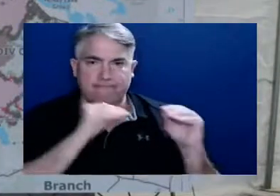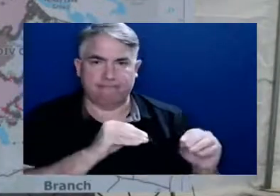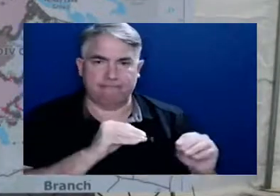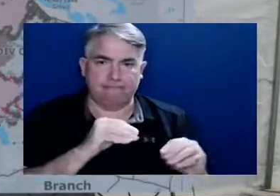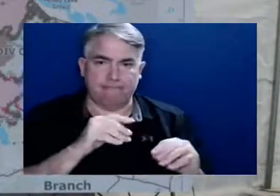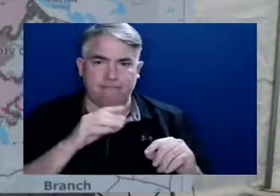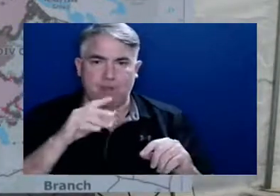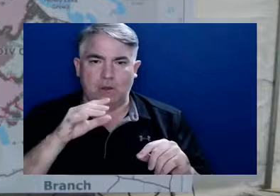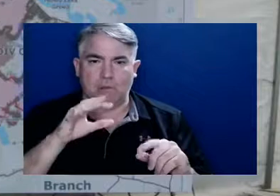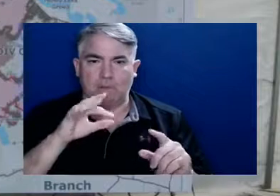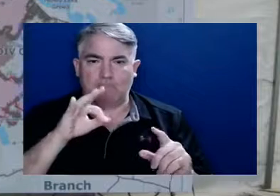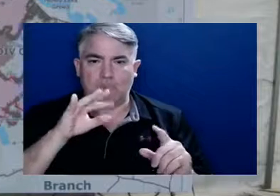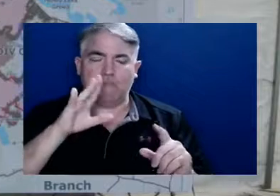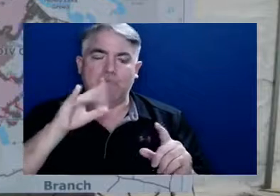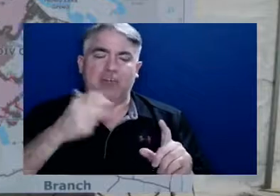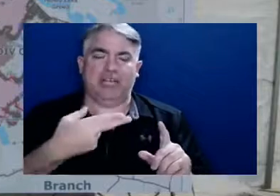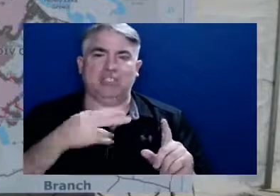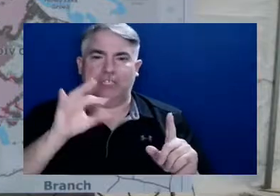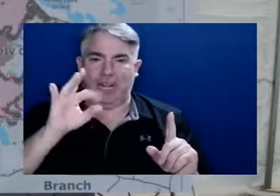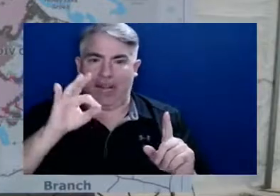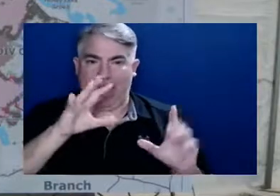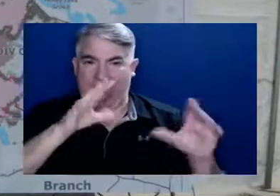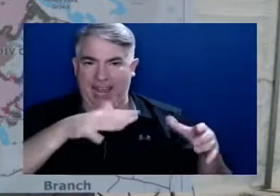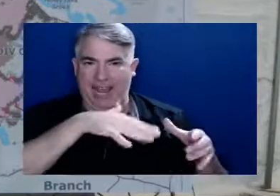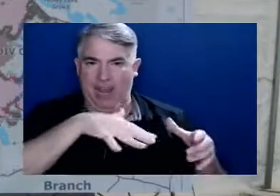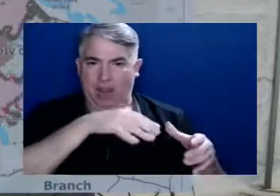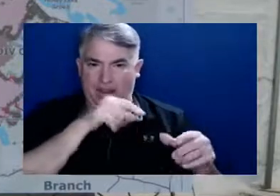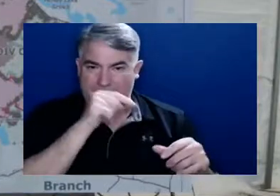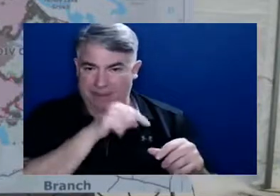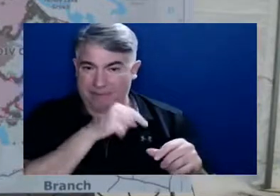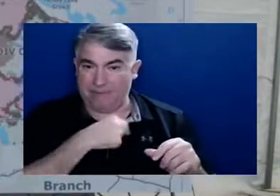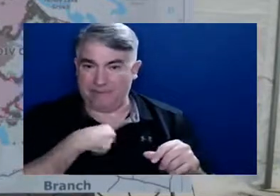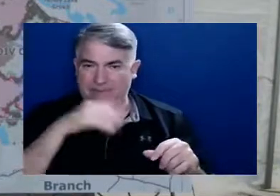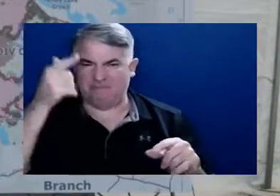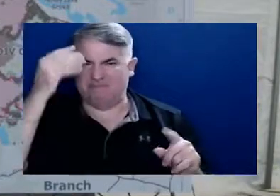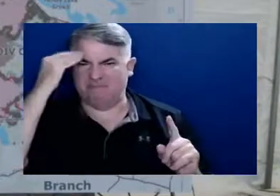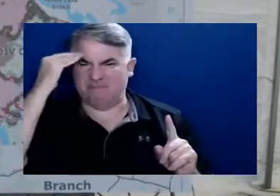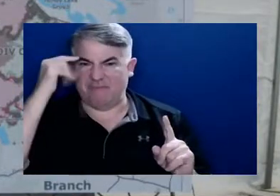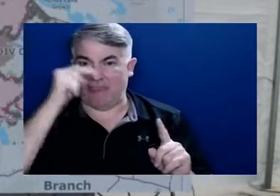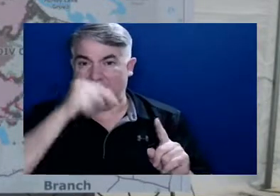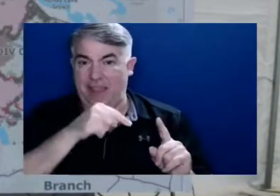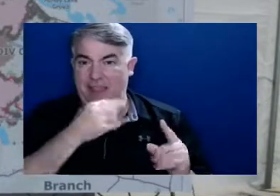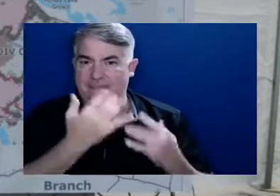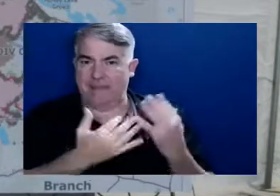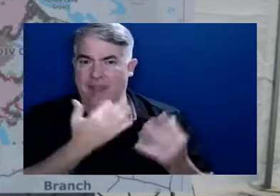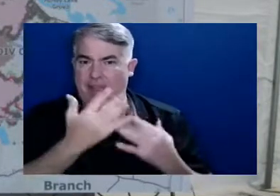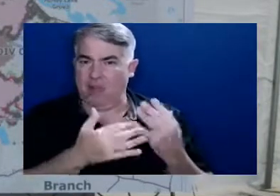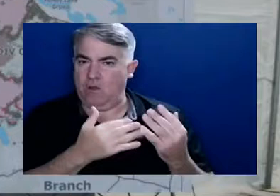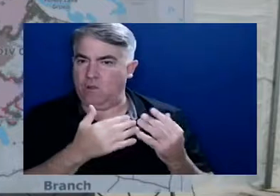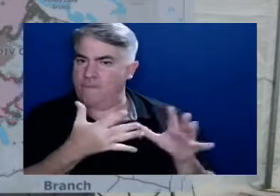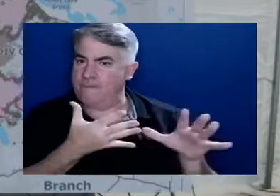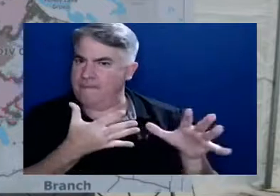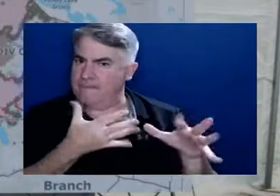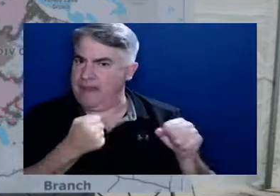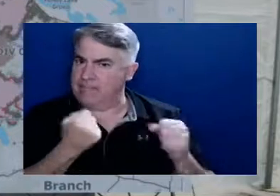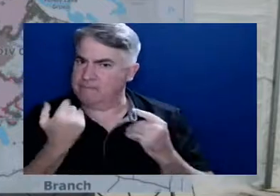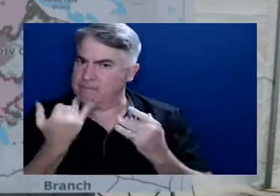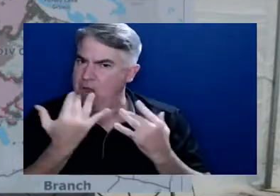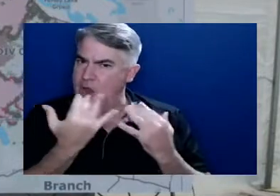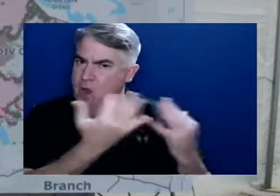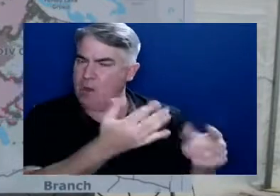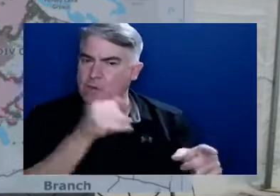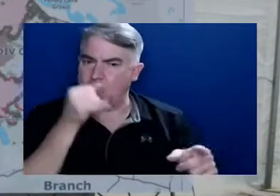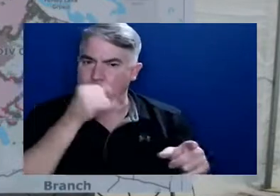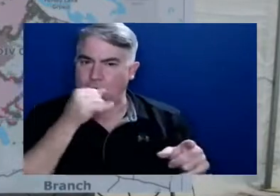fire ran up to the northeast. It ran 13 miles, and it's 6 miles wide at the widest spot. So that roughly